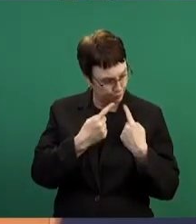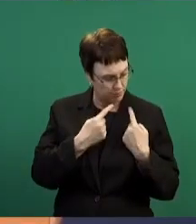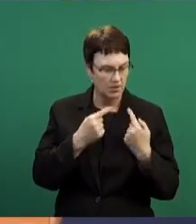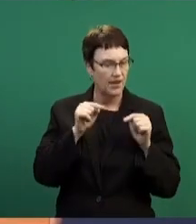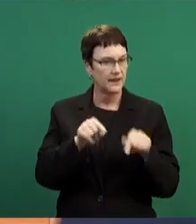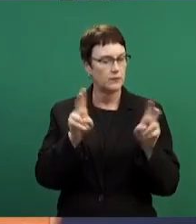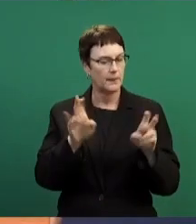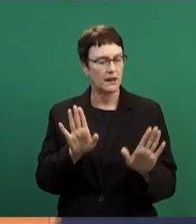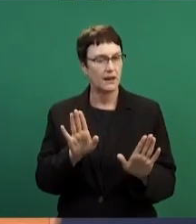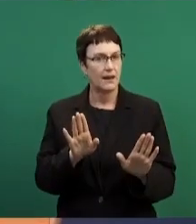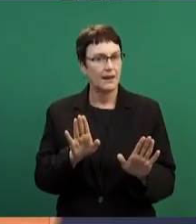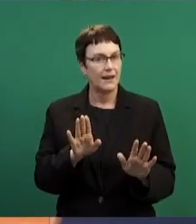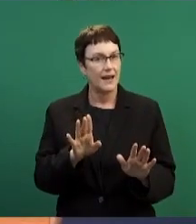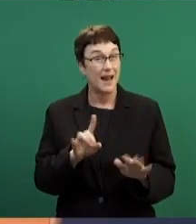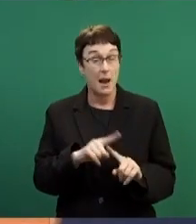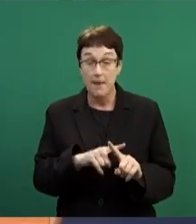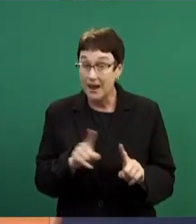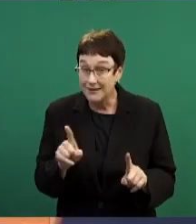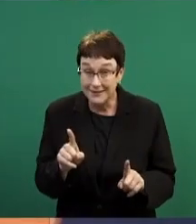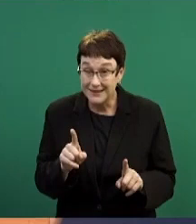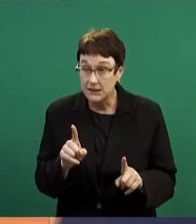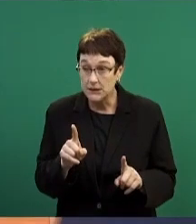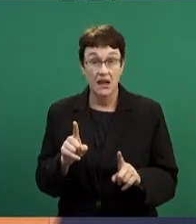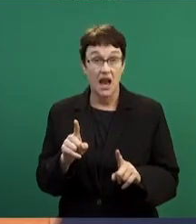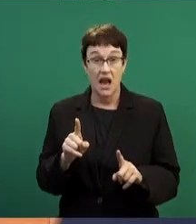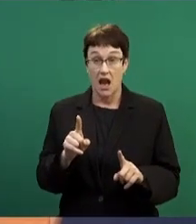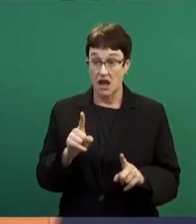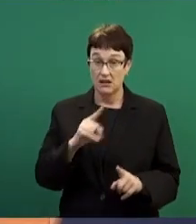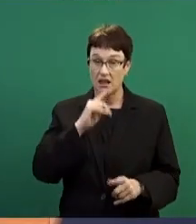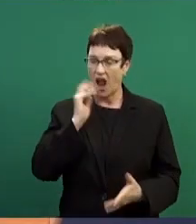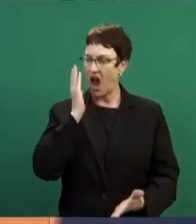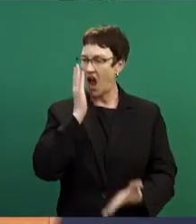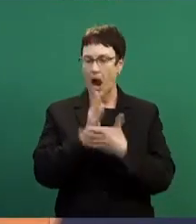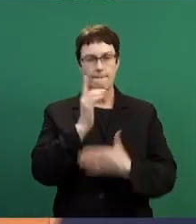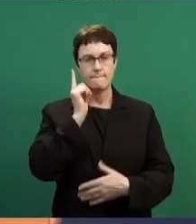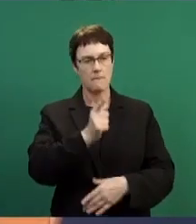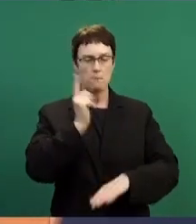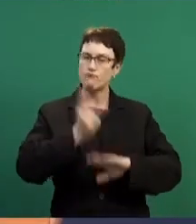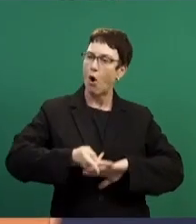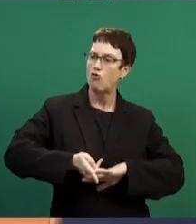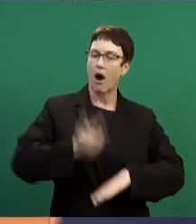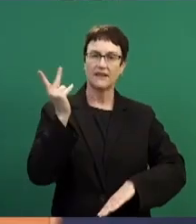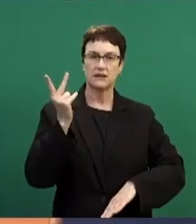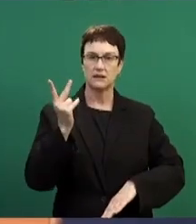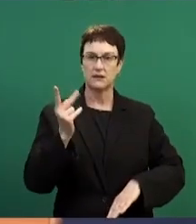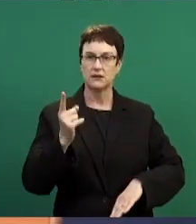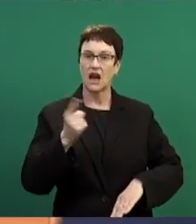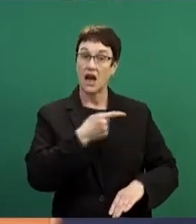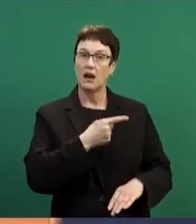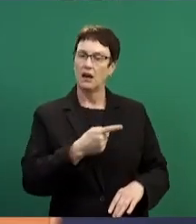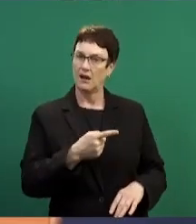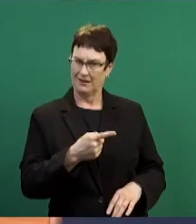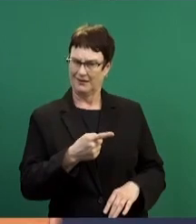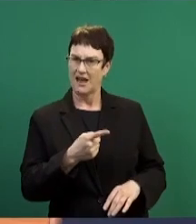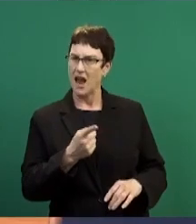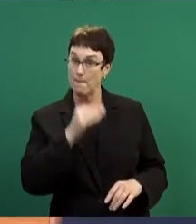But realizing the profits by selling reserves is one. There is another one that can